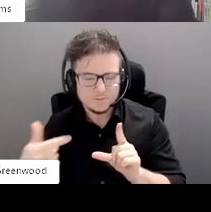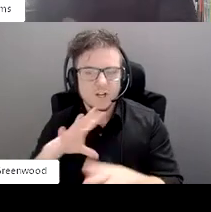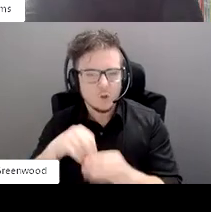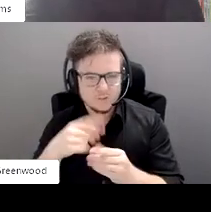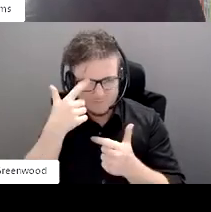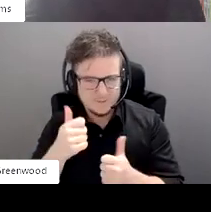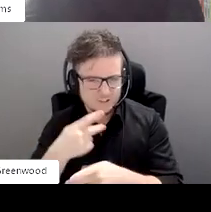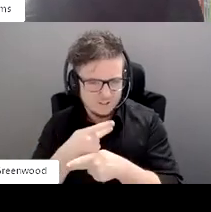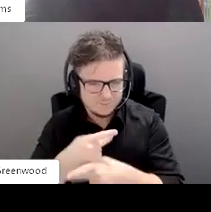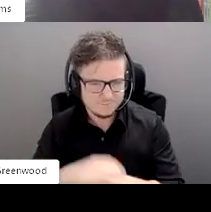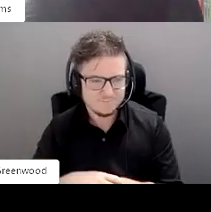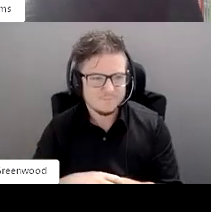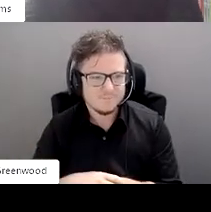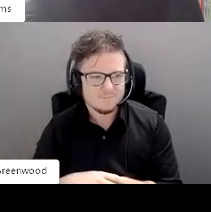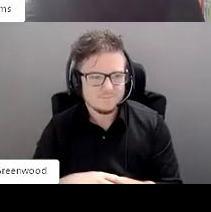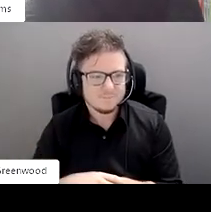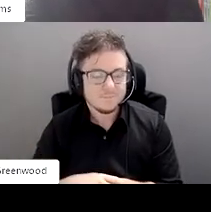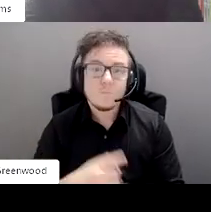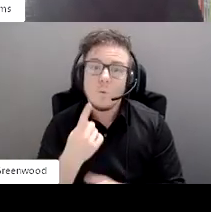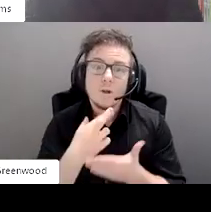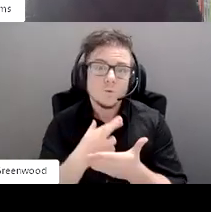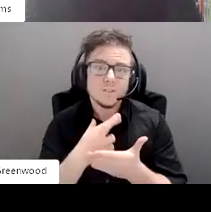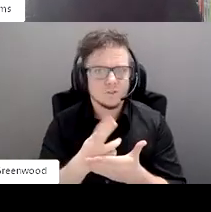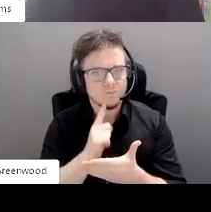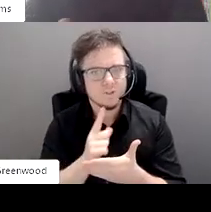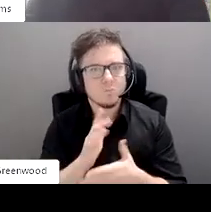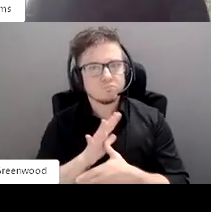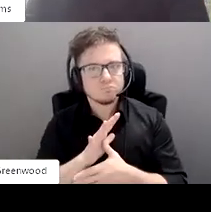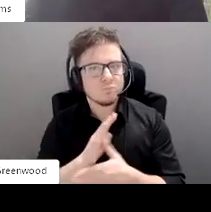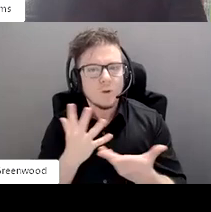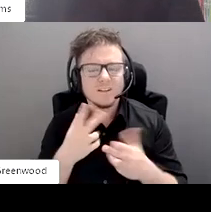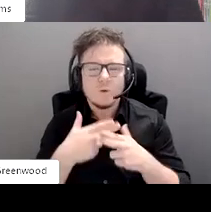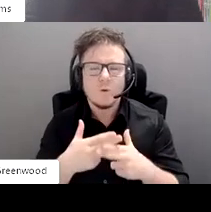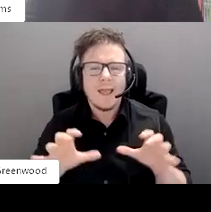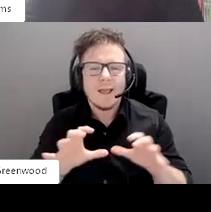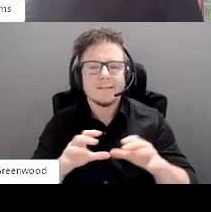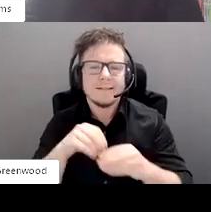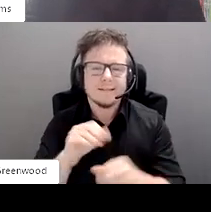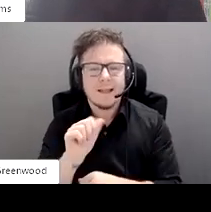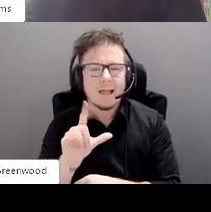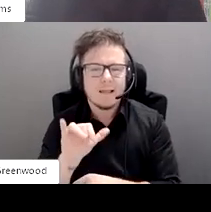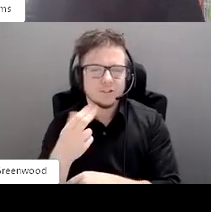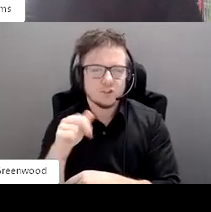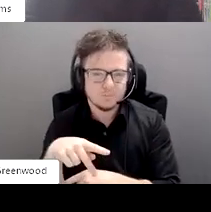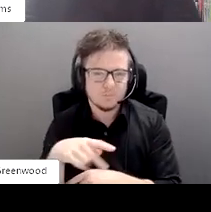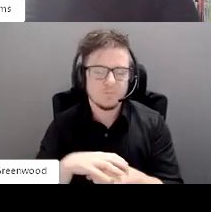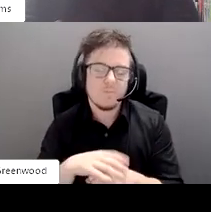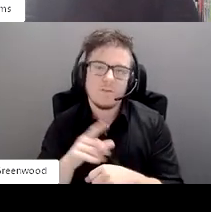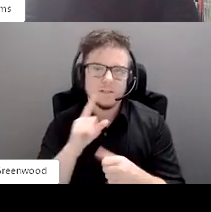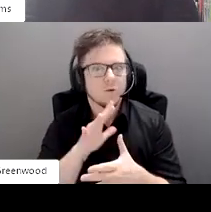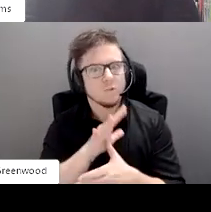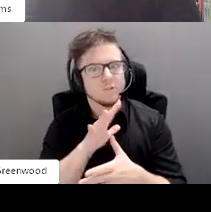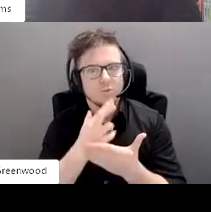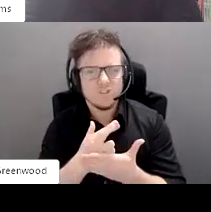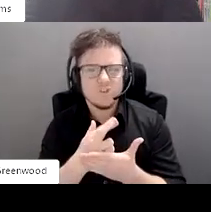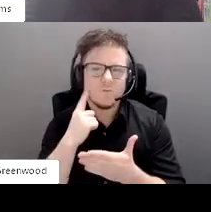One resource that is kind of our flagship resource is Acting in Allyship. So this is a guiding principle resource for healthcare and social